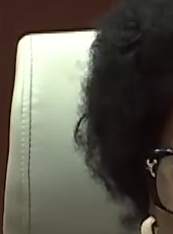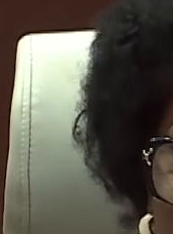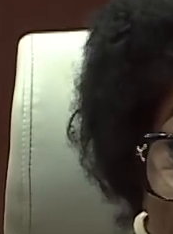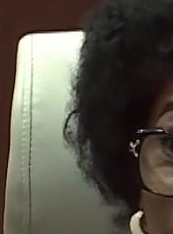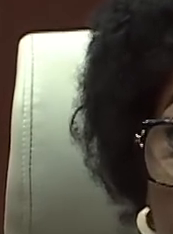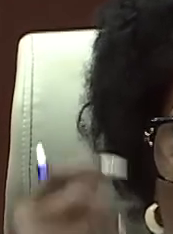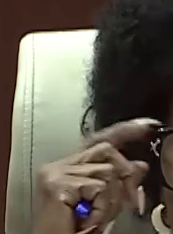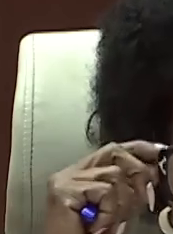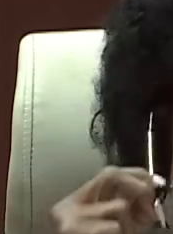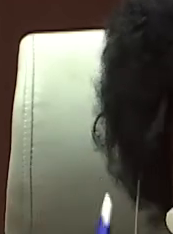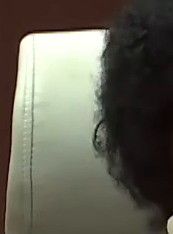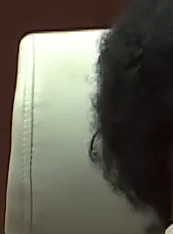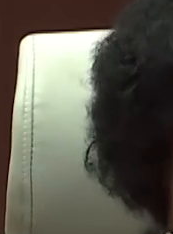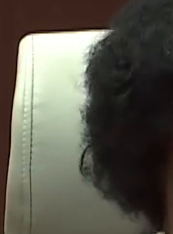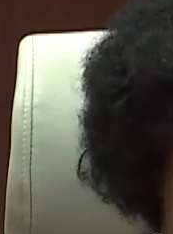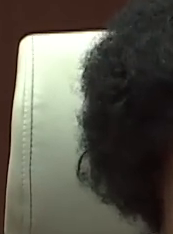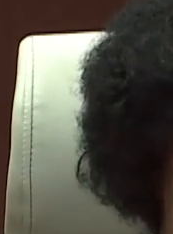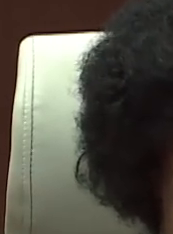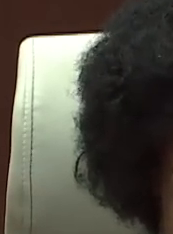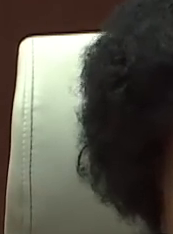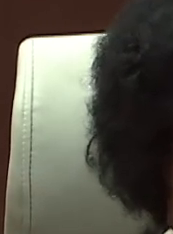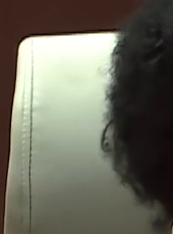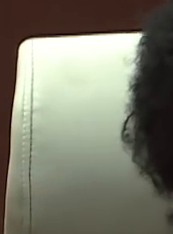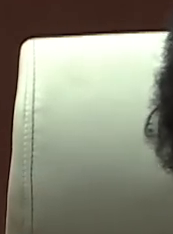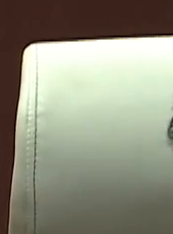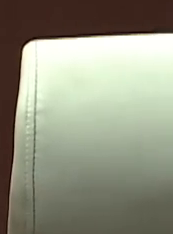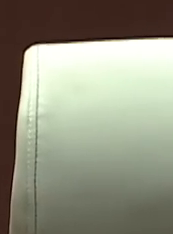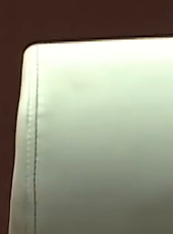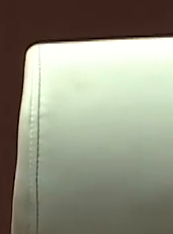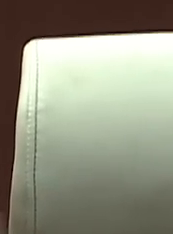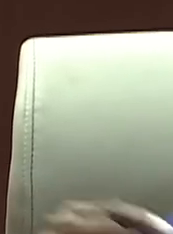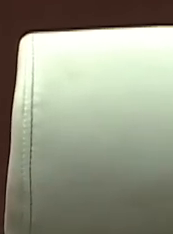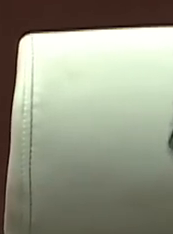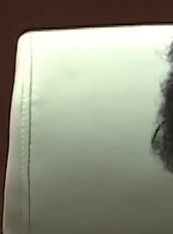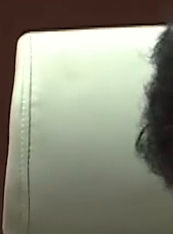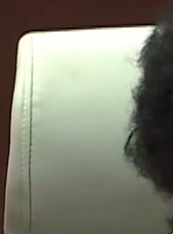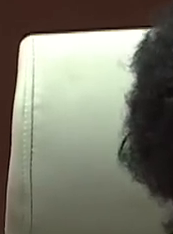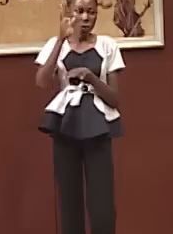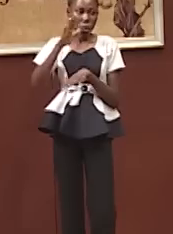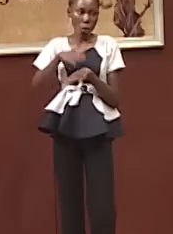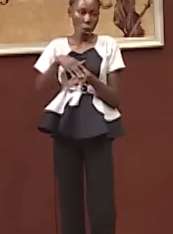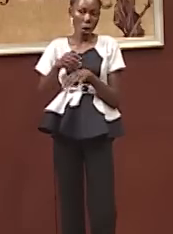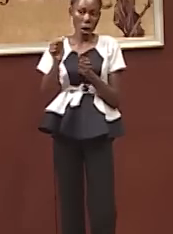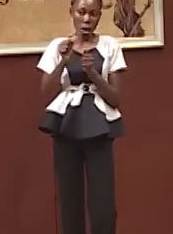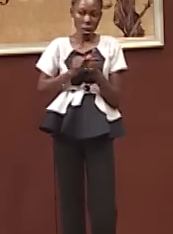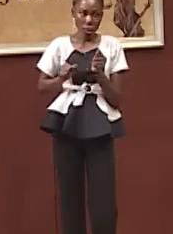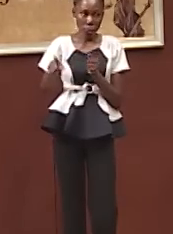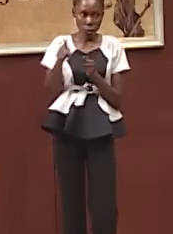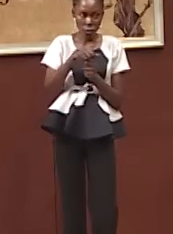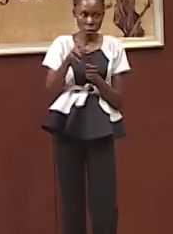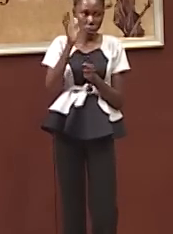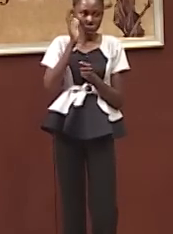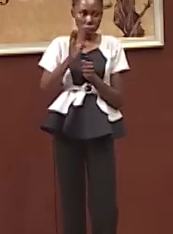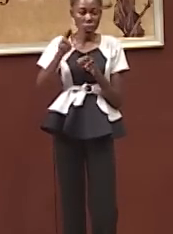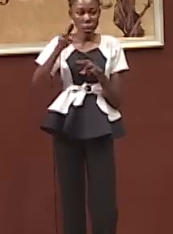Previous attempts by the siblings to reach agreement on how to manage their father's estate have always ended in chaos. The defendant,